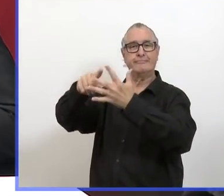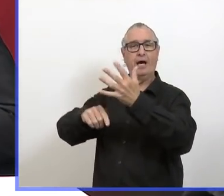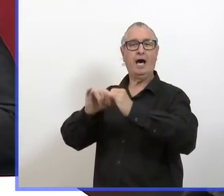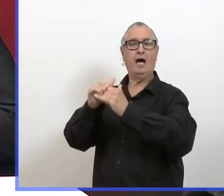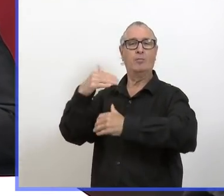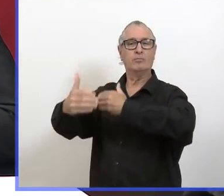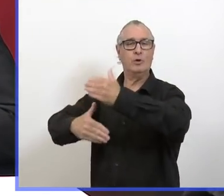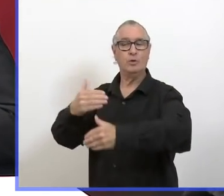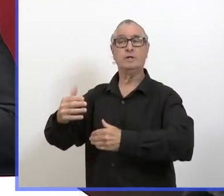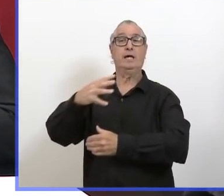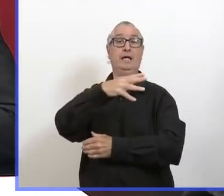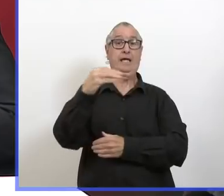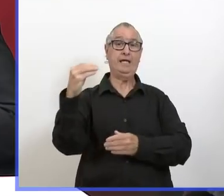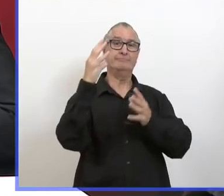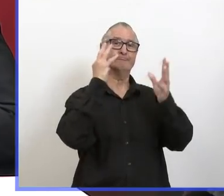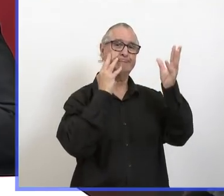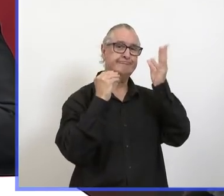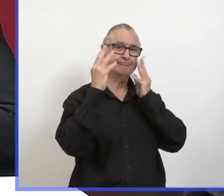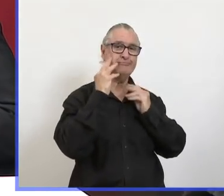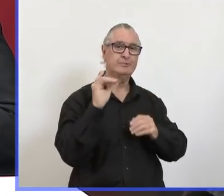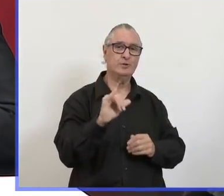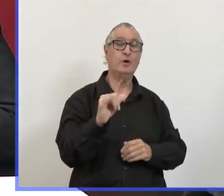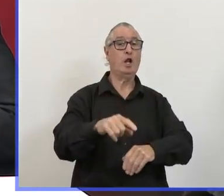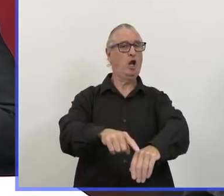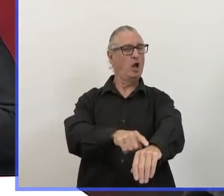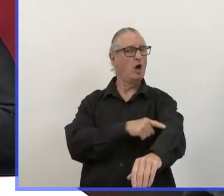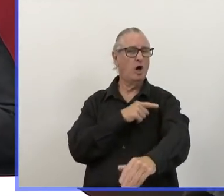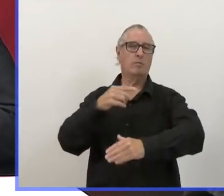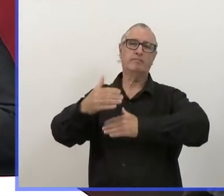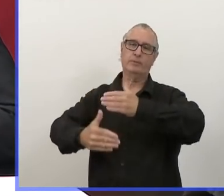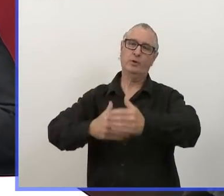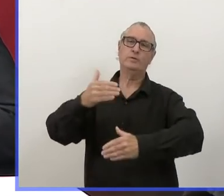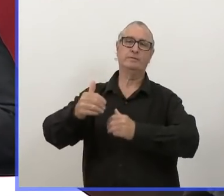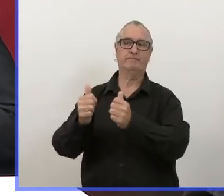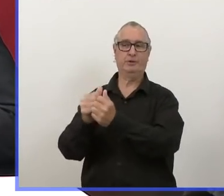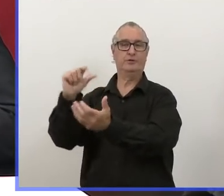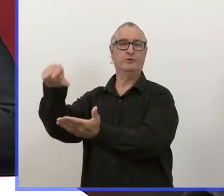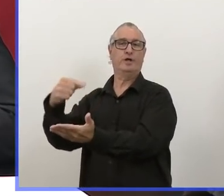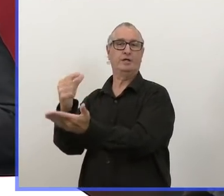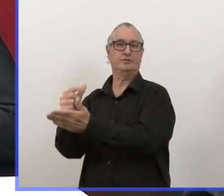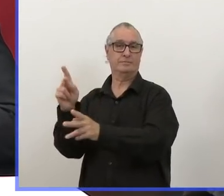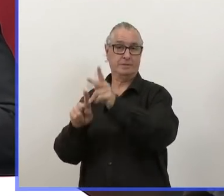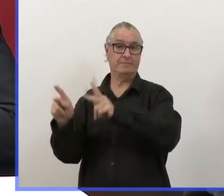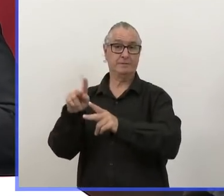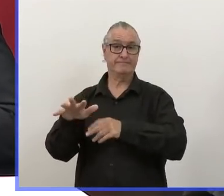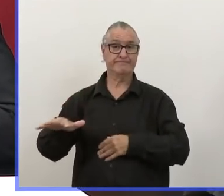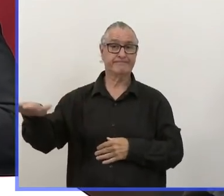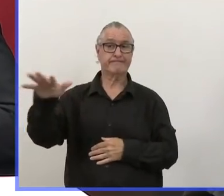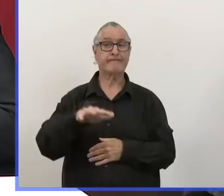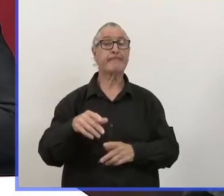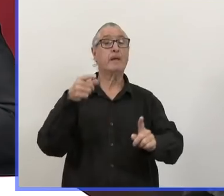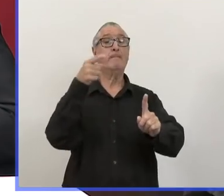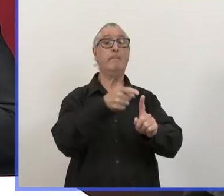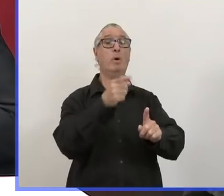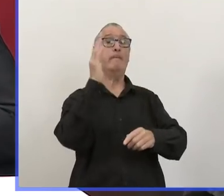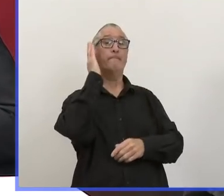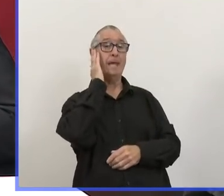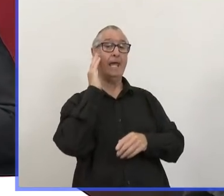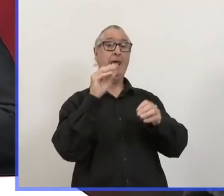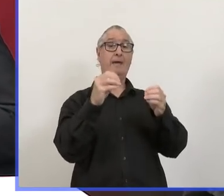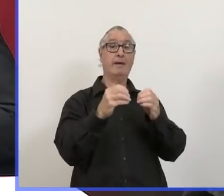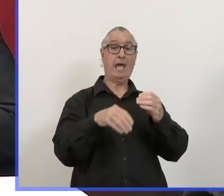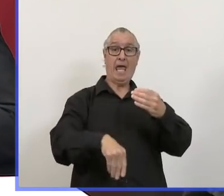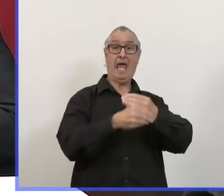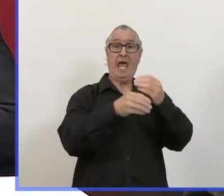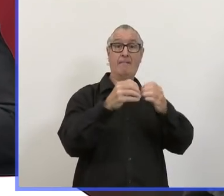done to increase our net new beds in ICU. I think there will be some further information available next week on that.